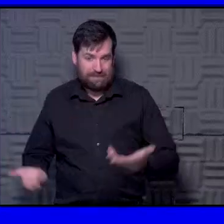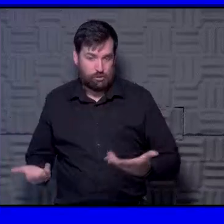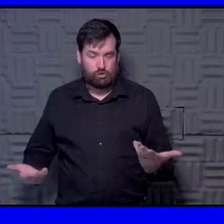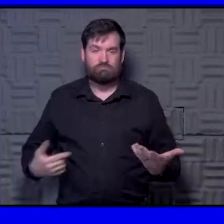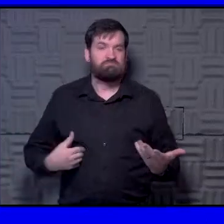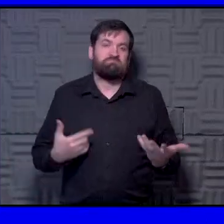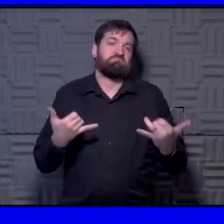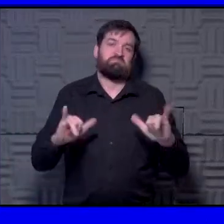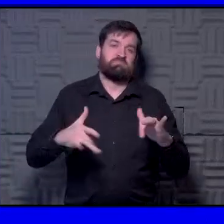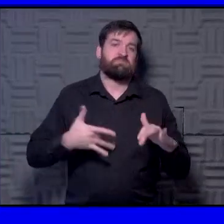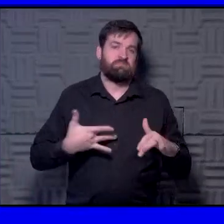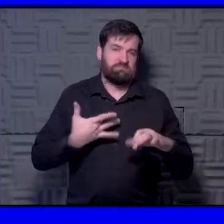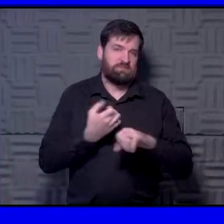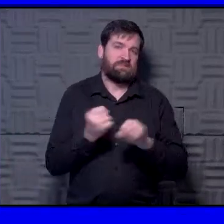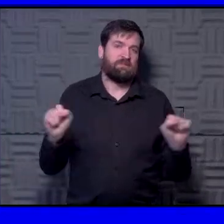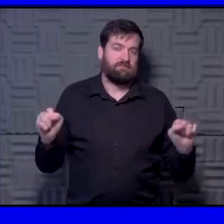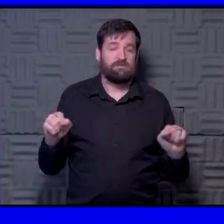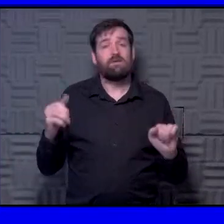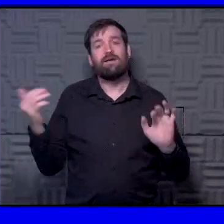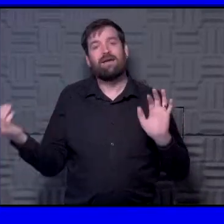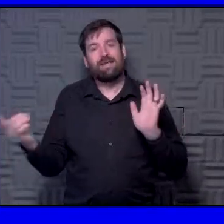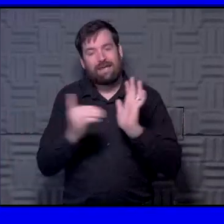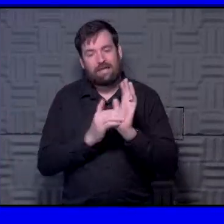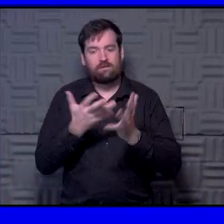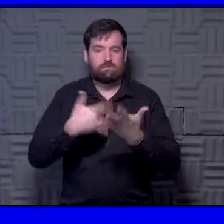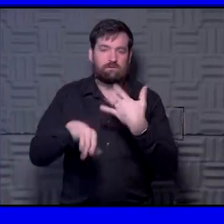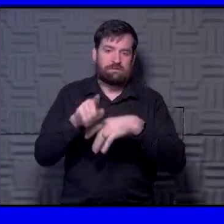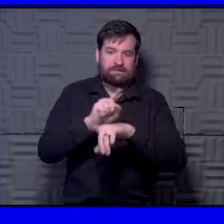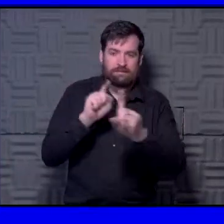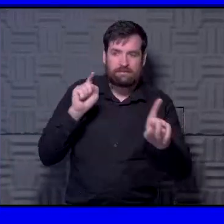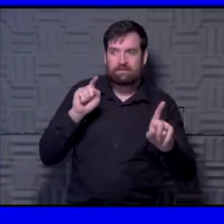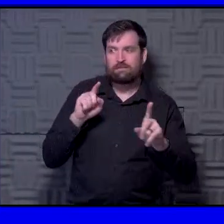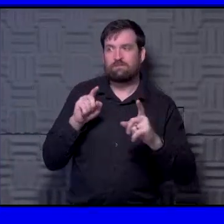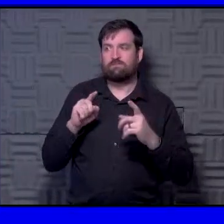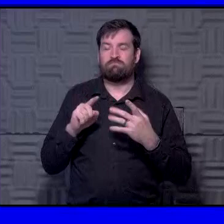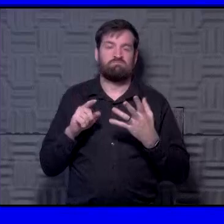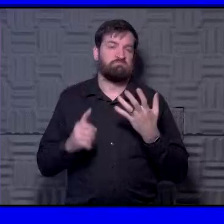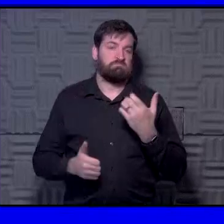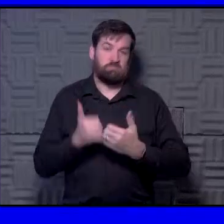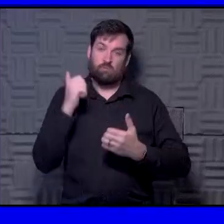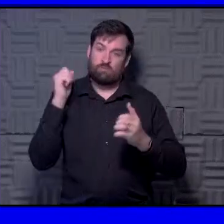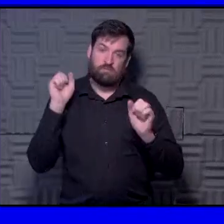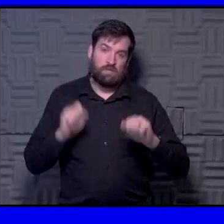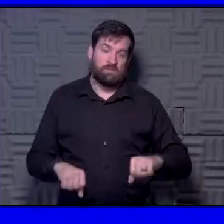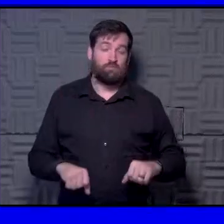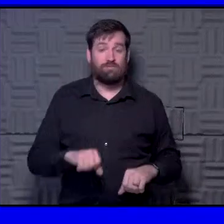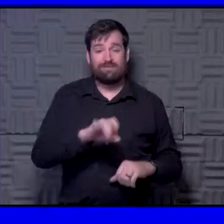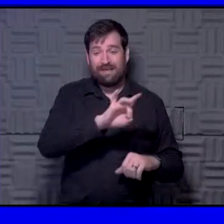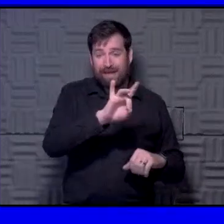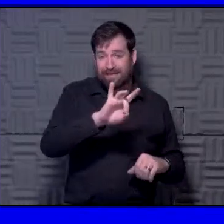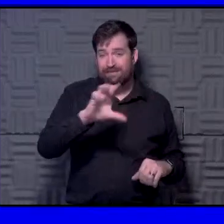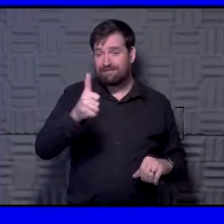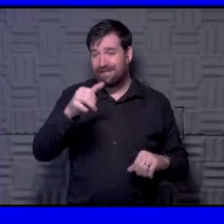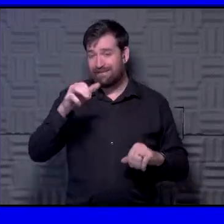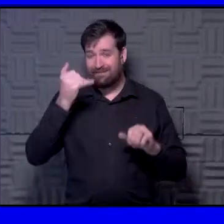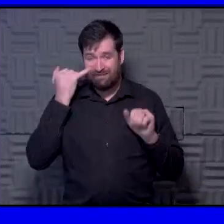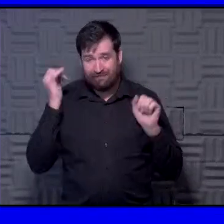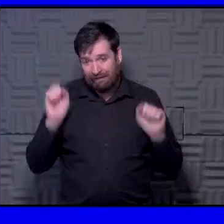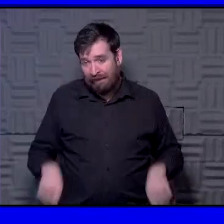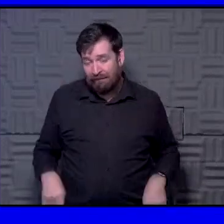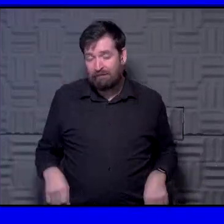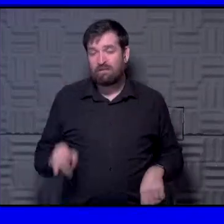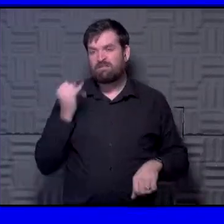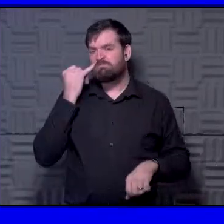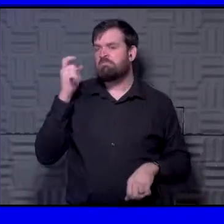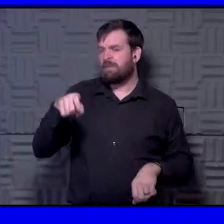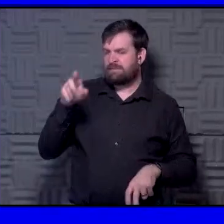hospital, I would still feel safe. Again, it's going to be distancing as much as possible, 8 to 10 feet if I can. If I need to do an